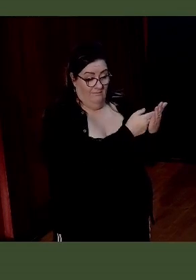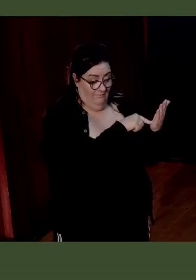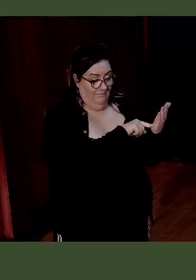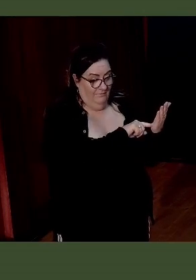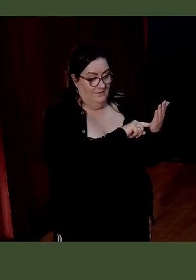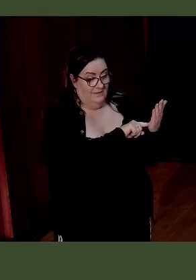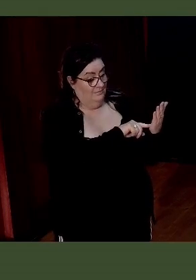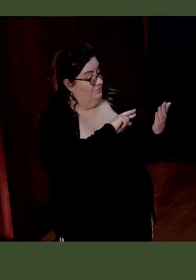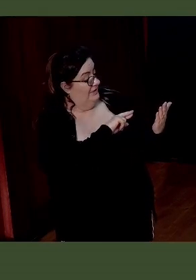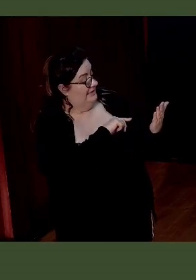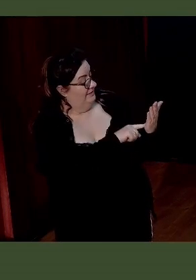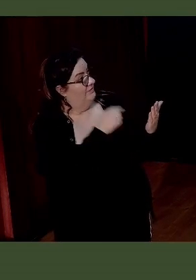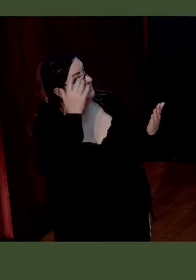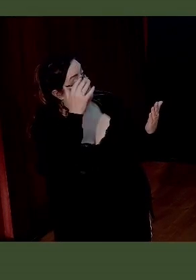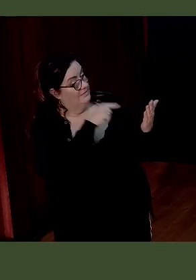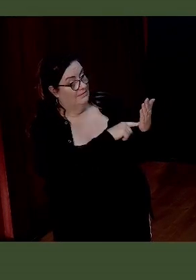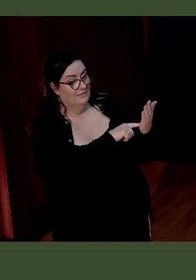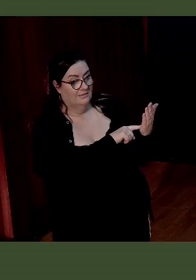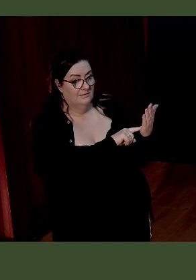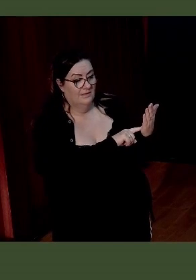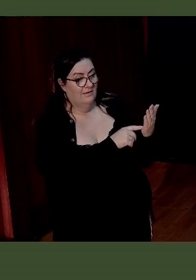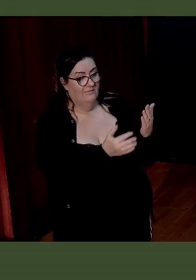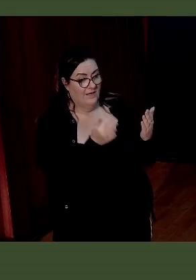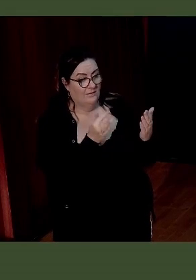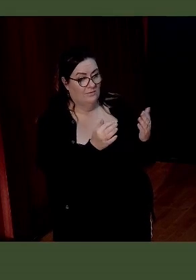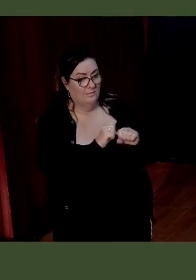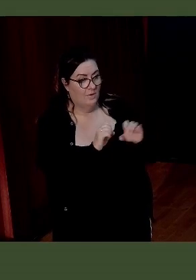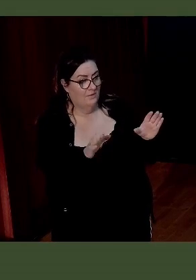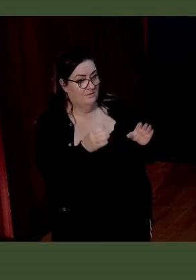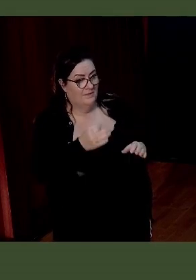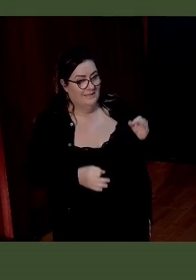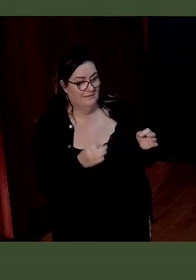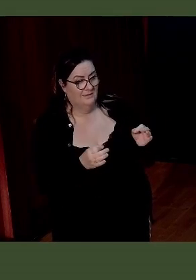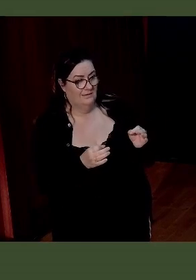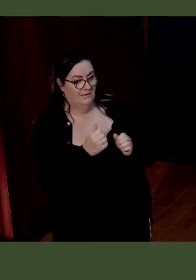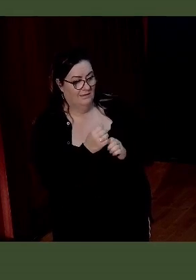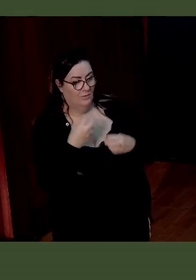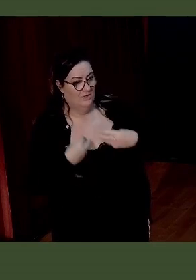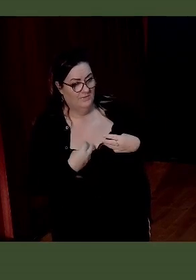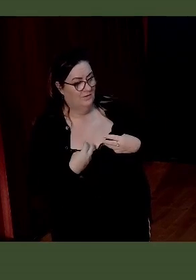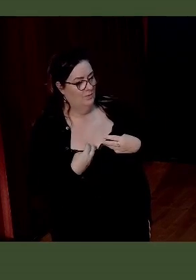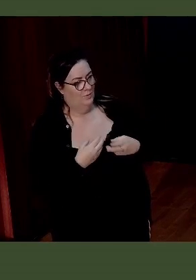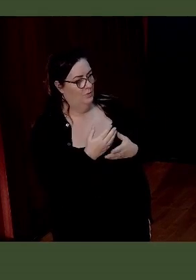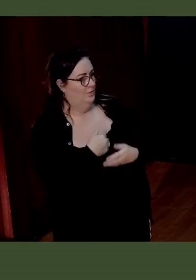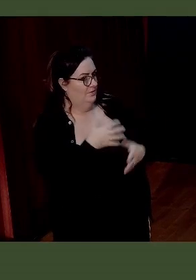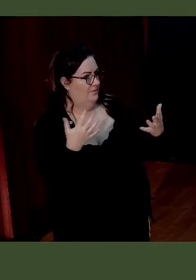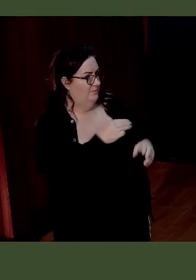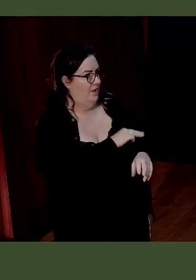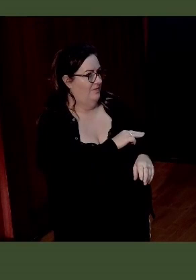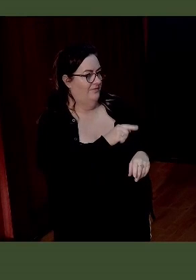that ideologically, the new state found the activities of public, political and activist women highly